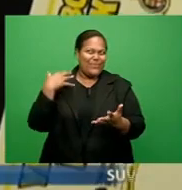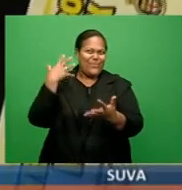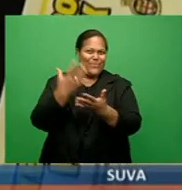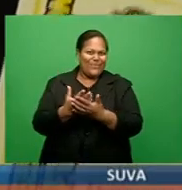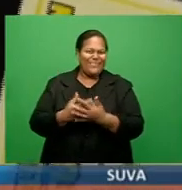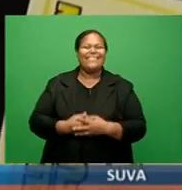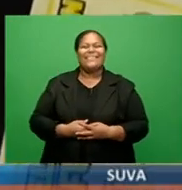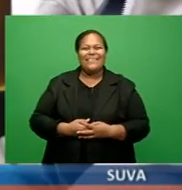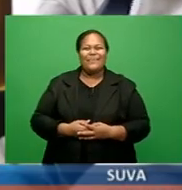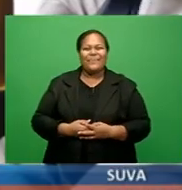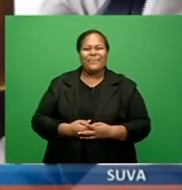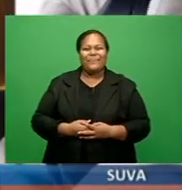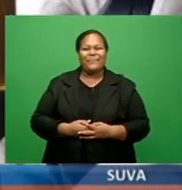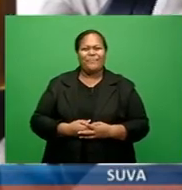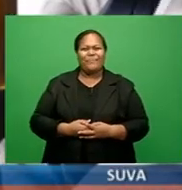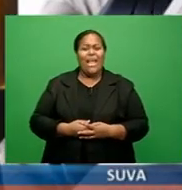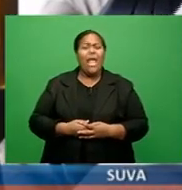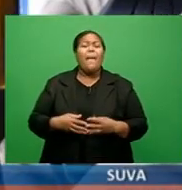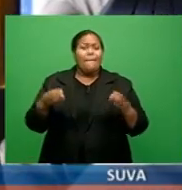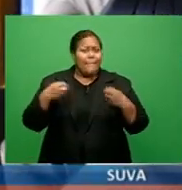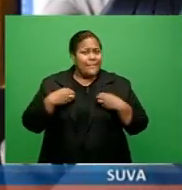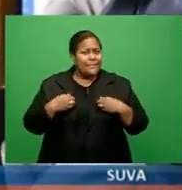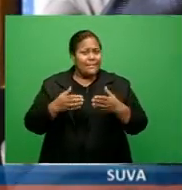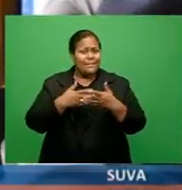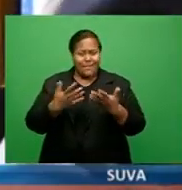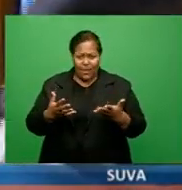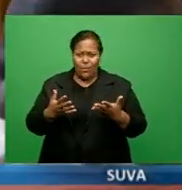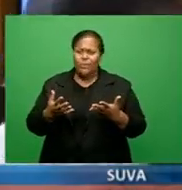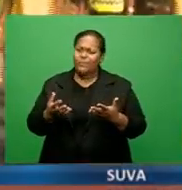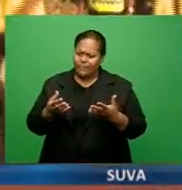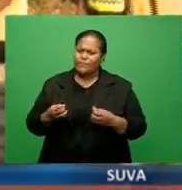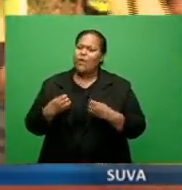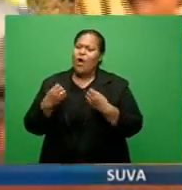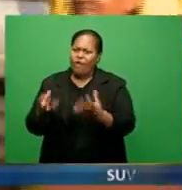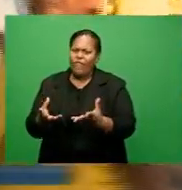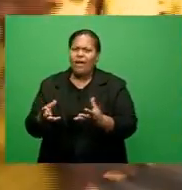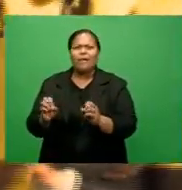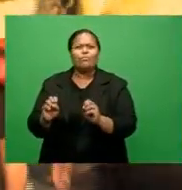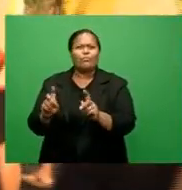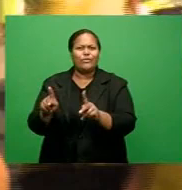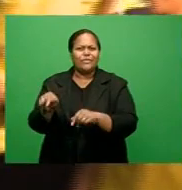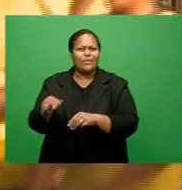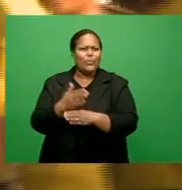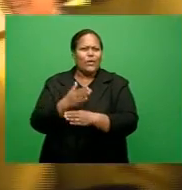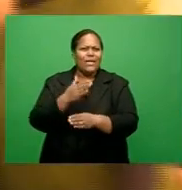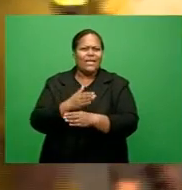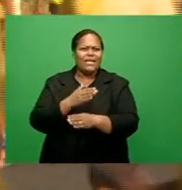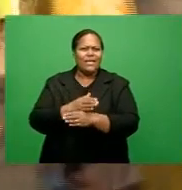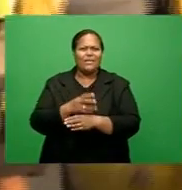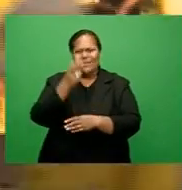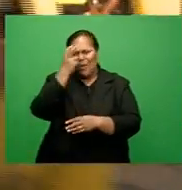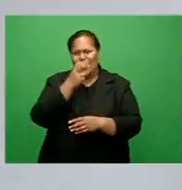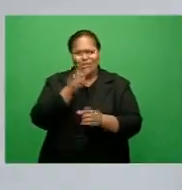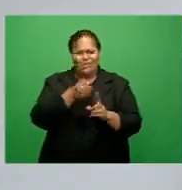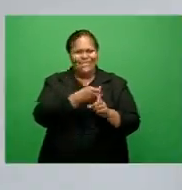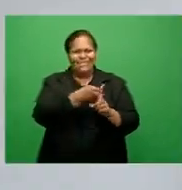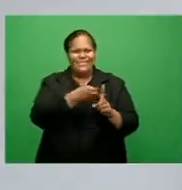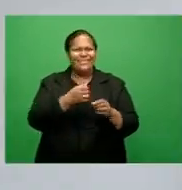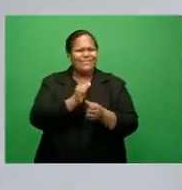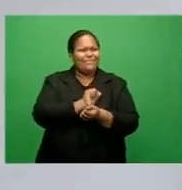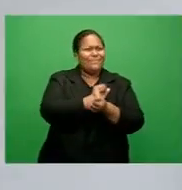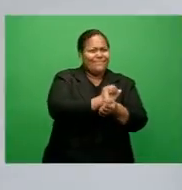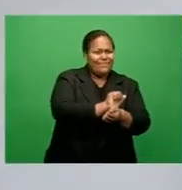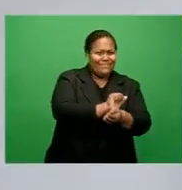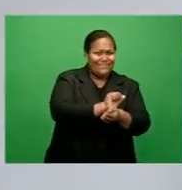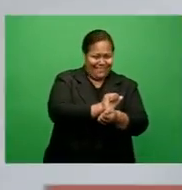Major businesses have jumped on board to offer employment opportunities to inmates with skills and talent. Some of our